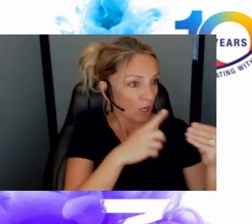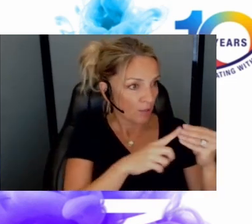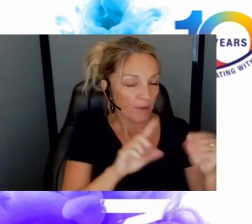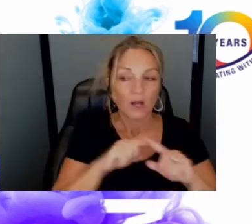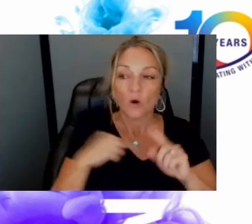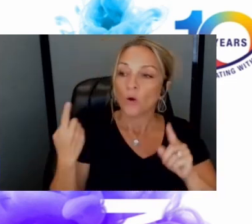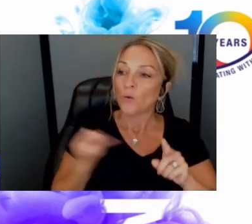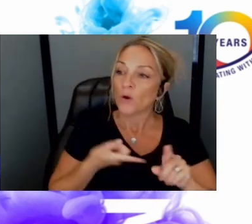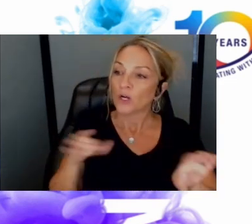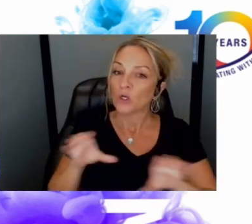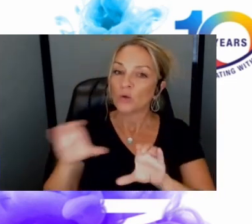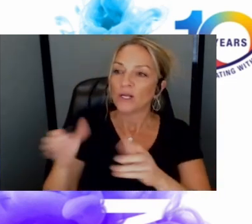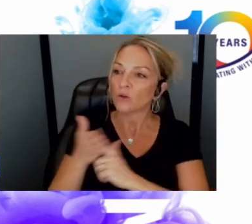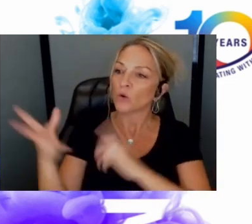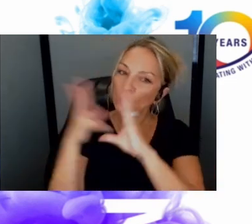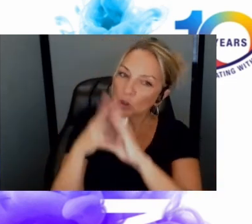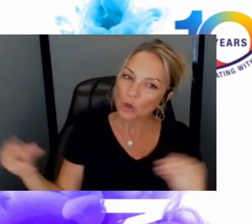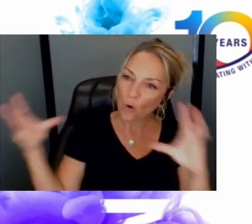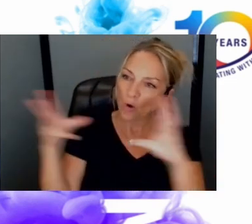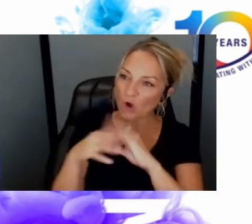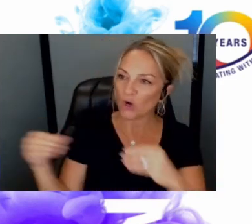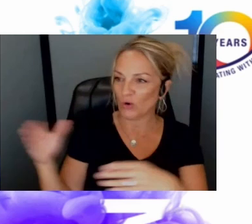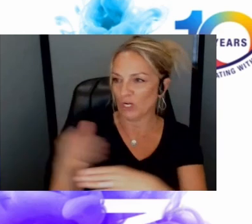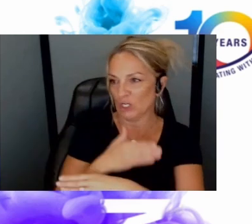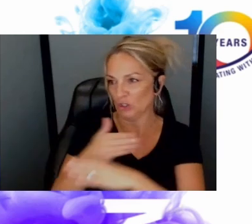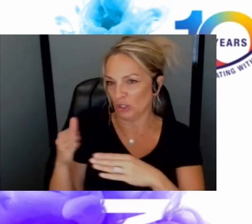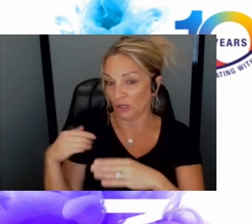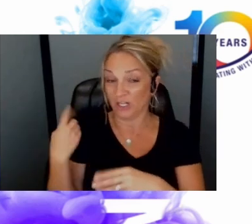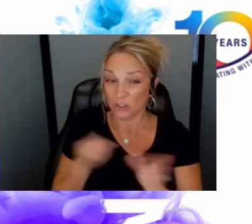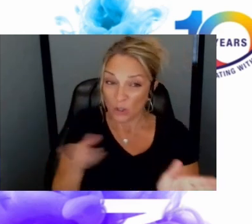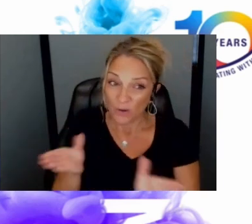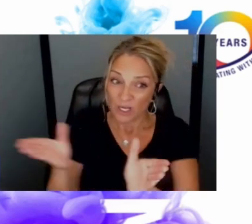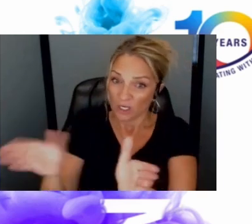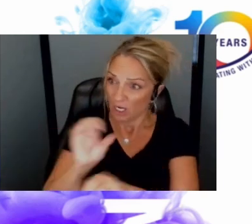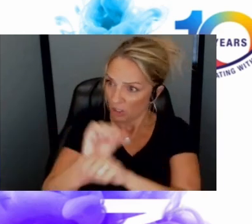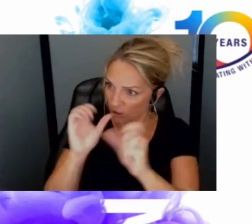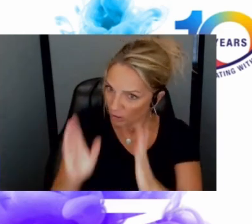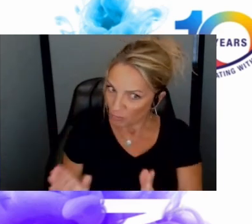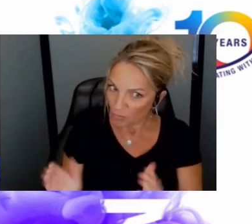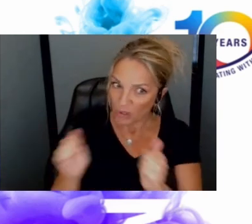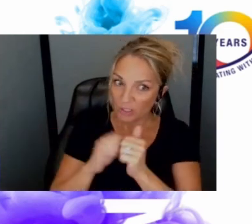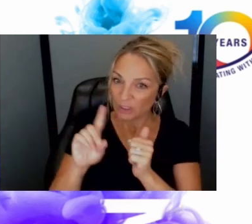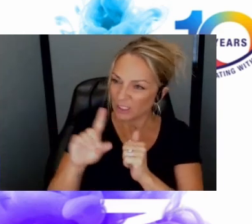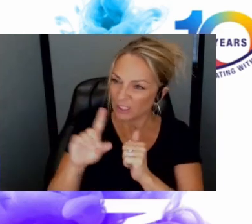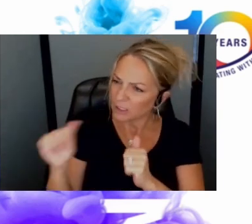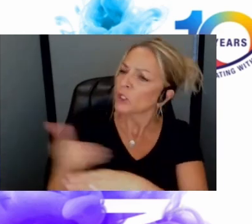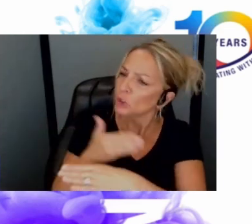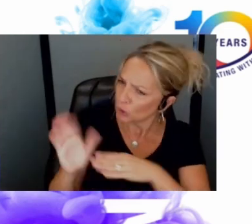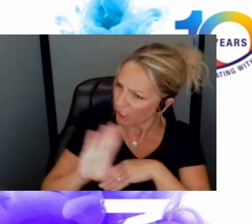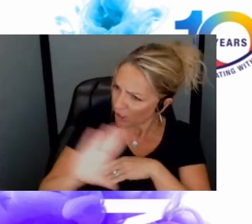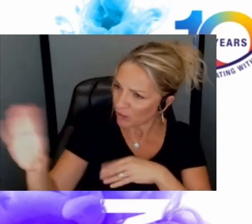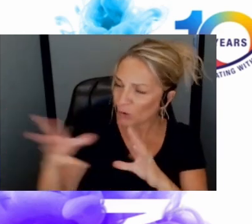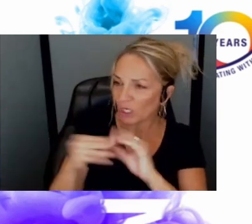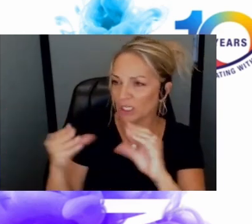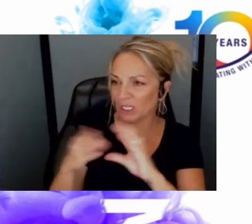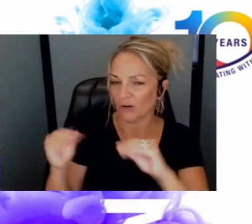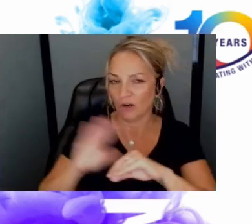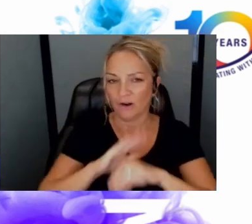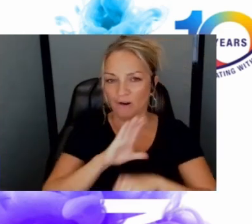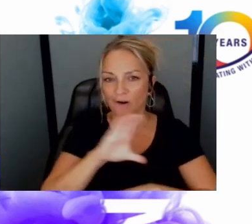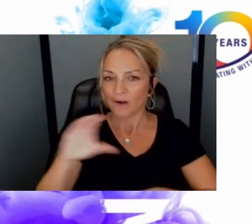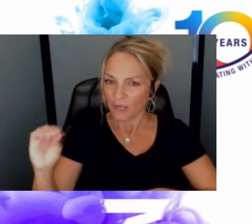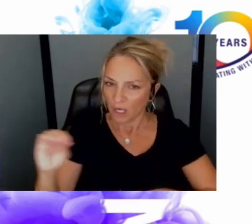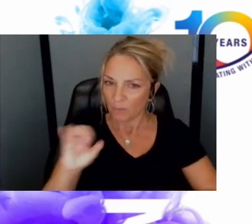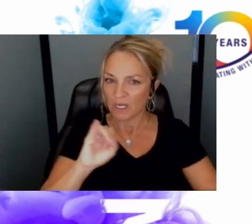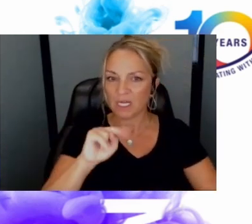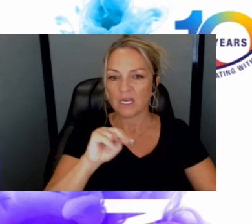sharing. And so we encourage employees with disabilities to share their story on our company intranet site and then help educate